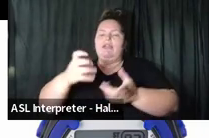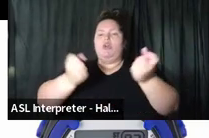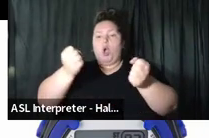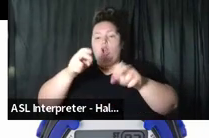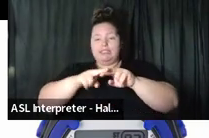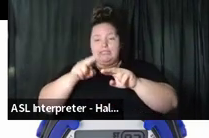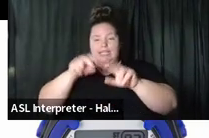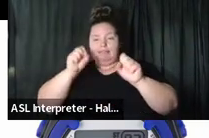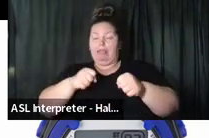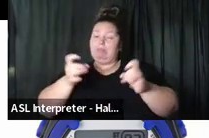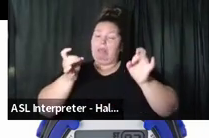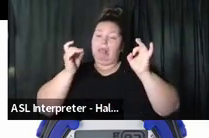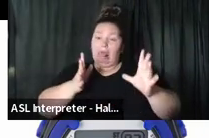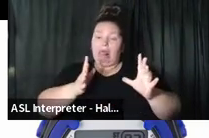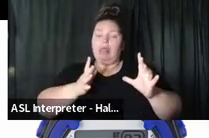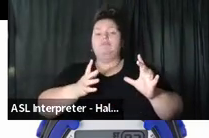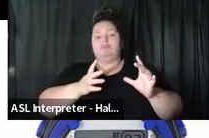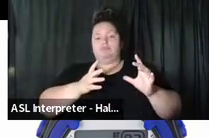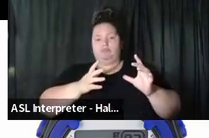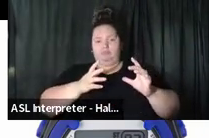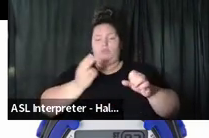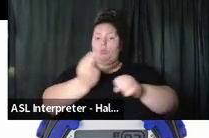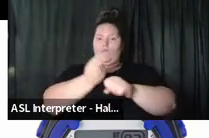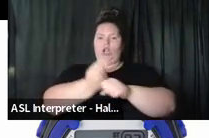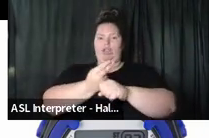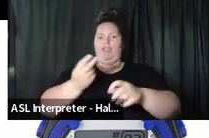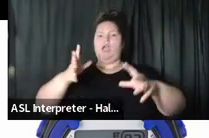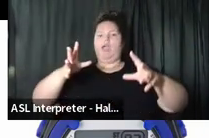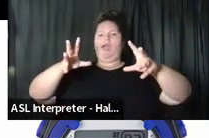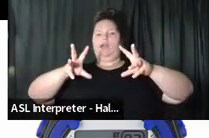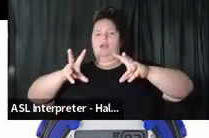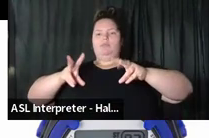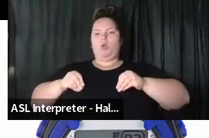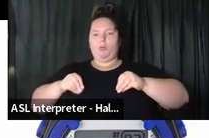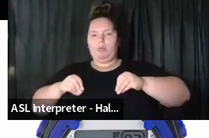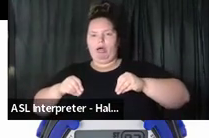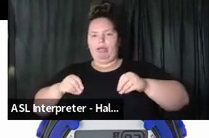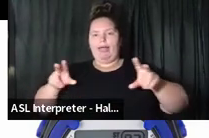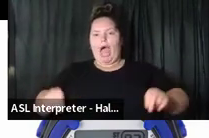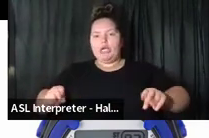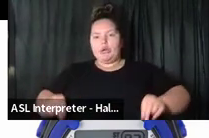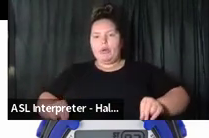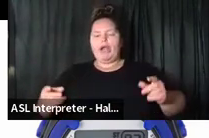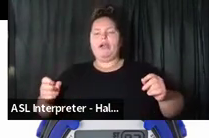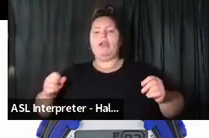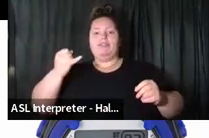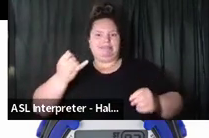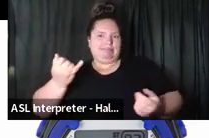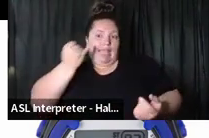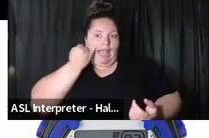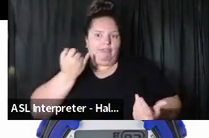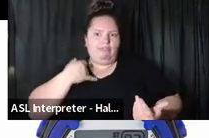itself. So wearing like absorbable underwear or clothing, if there, just in case there is an accident. And then